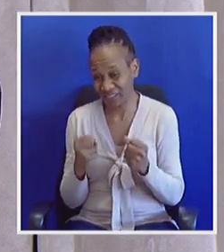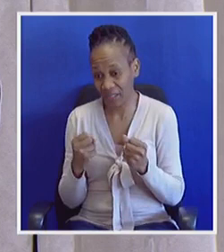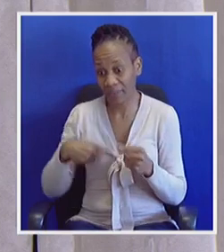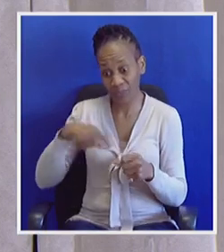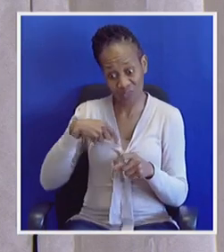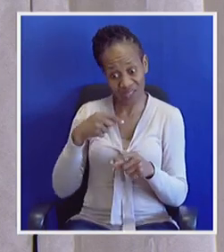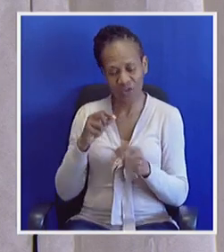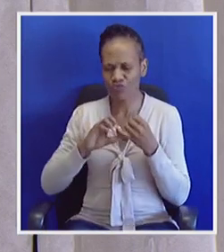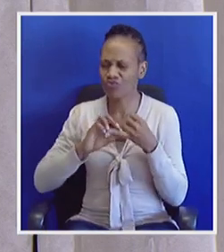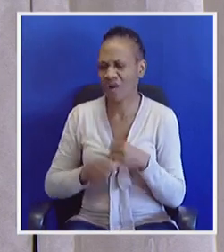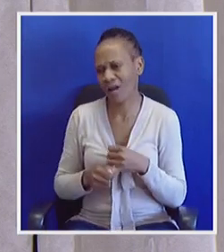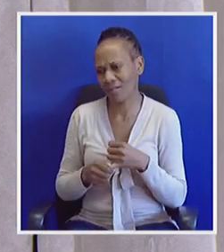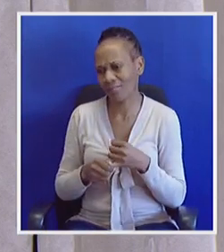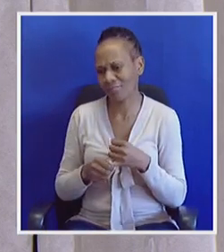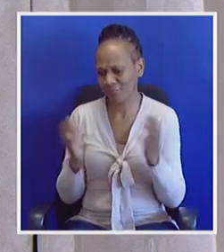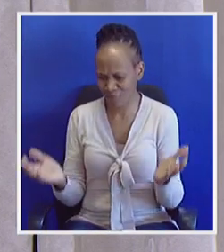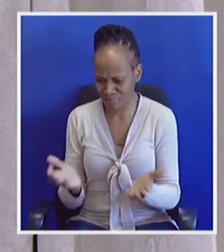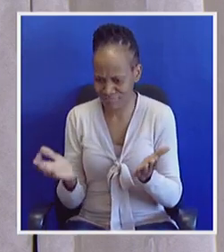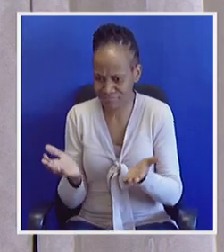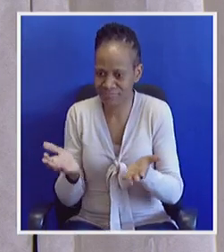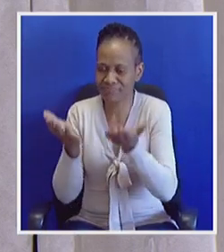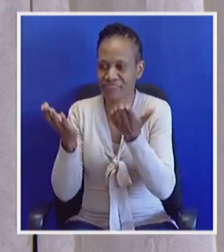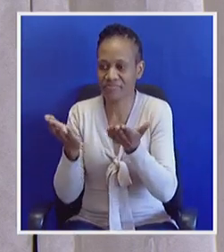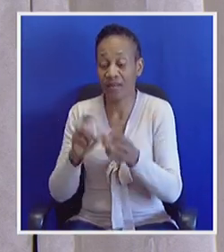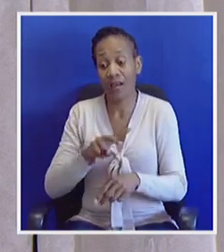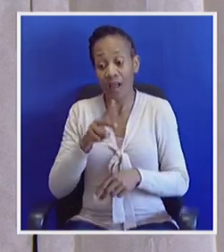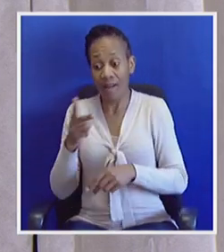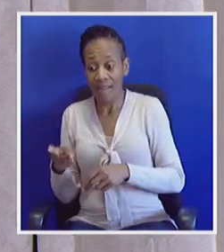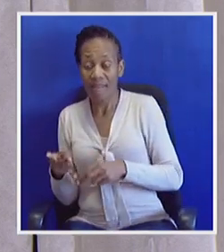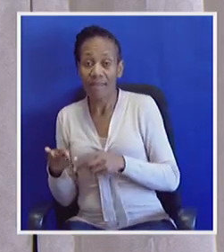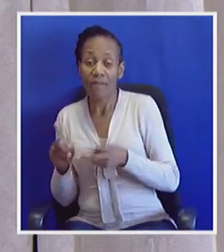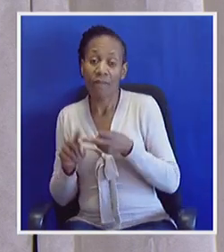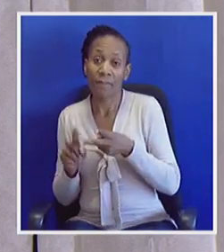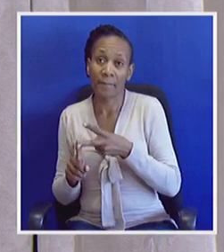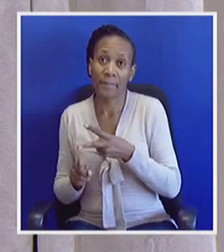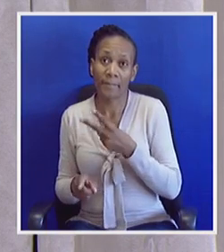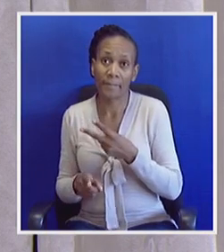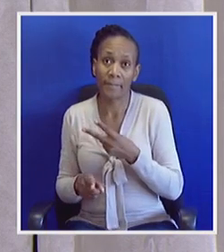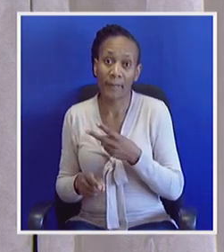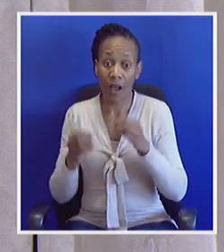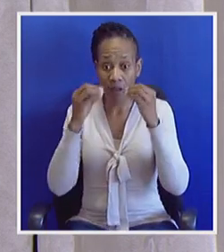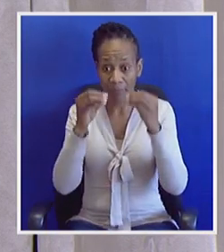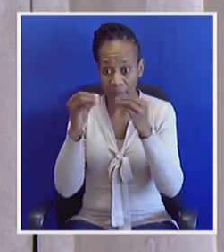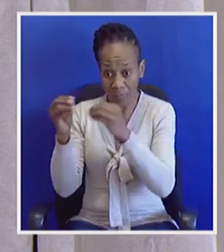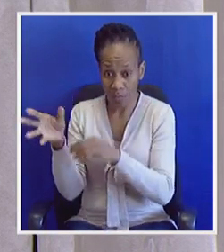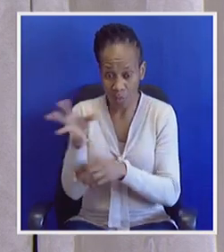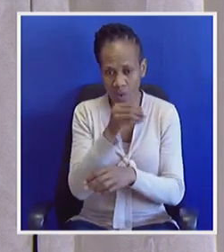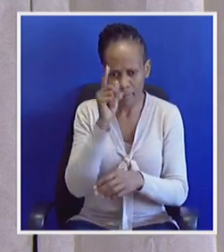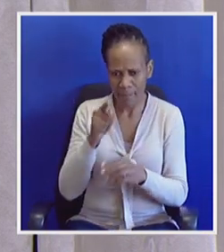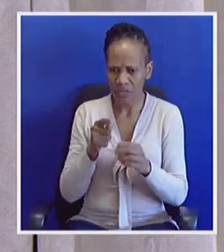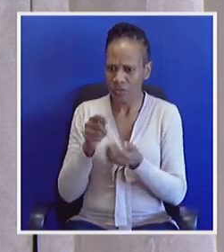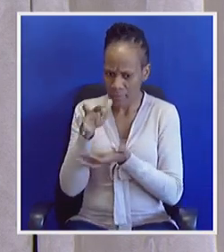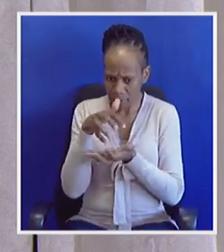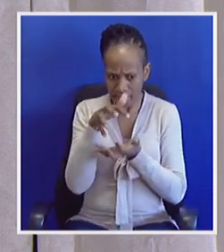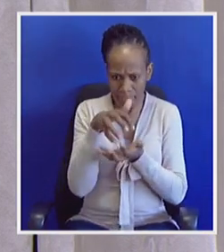in. And the other one, which is an important mandate, is that they must become profitable. So you have a clash